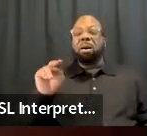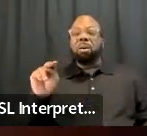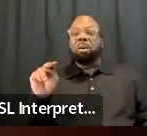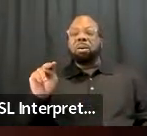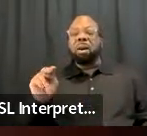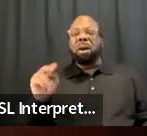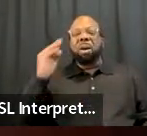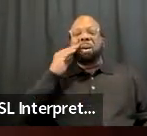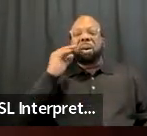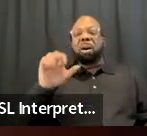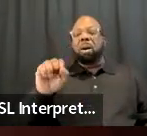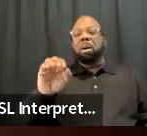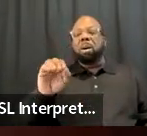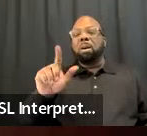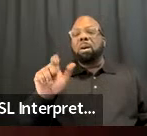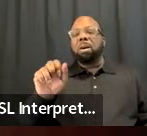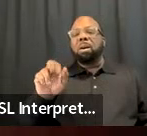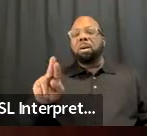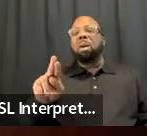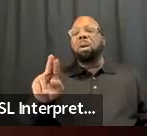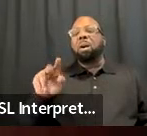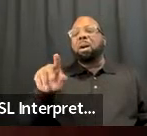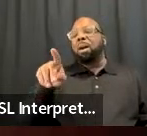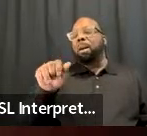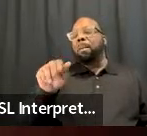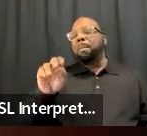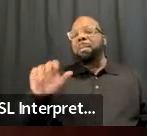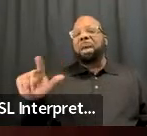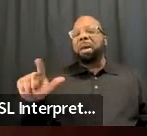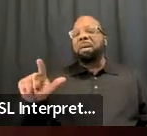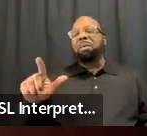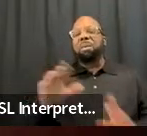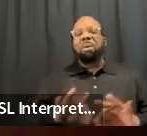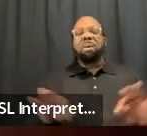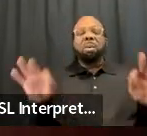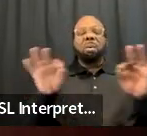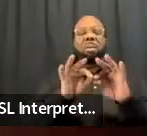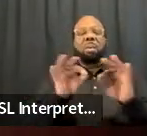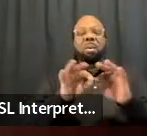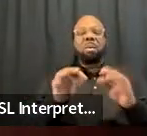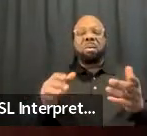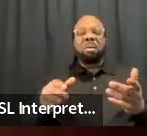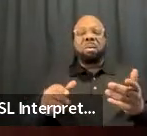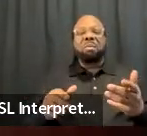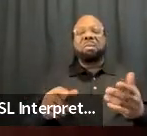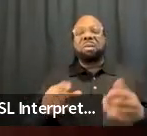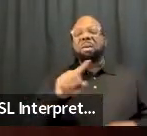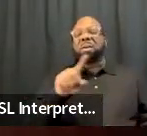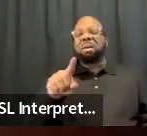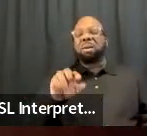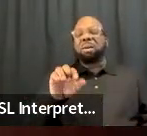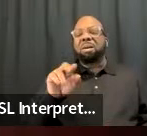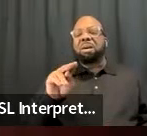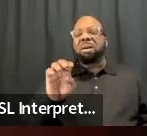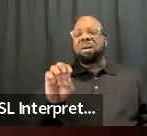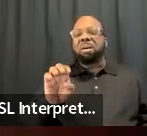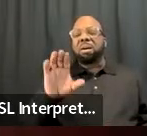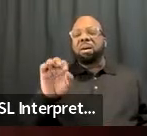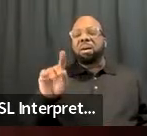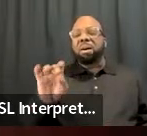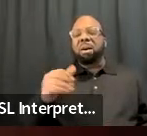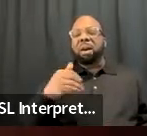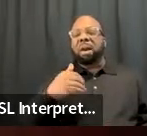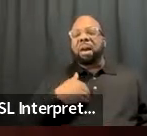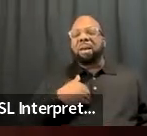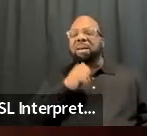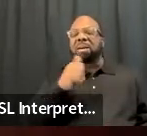solar panels now are so critical. There's limitations in the zoning code about where and how you can place them on rooftops and